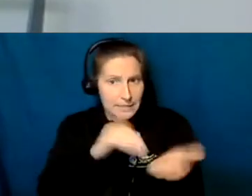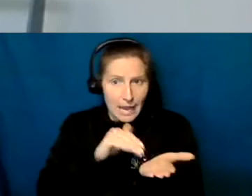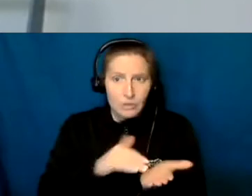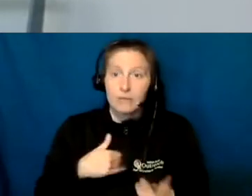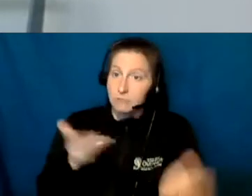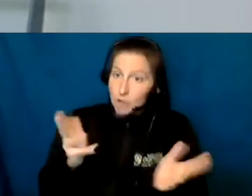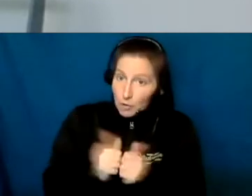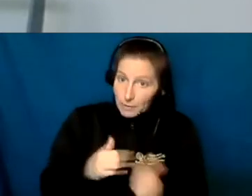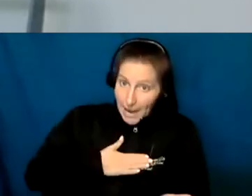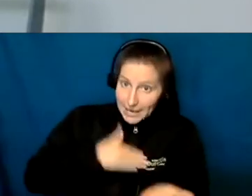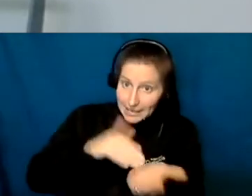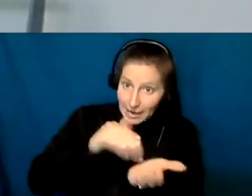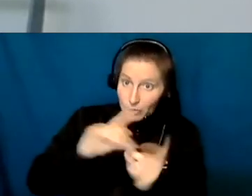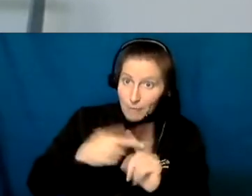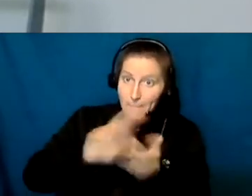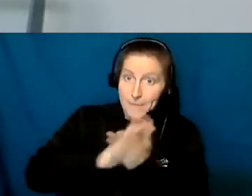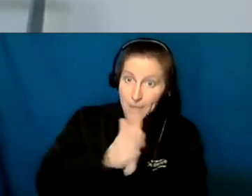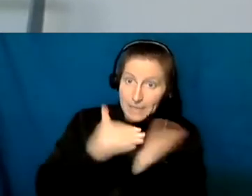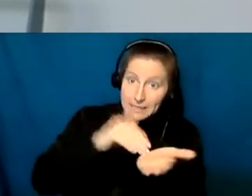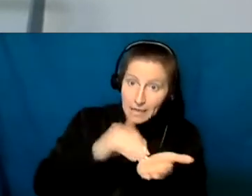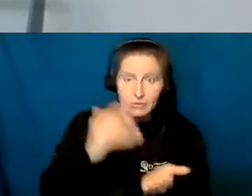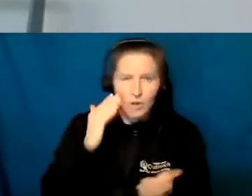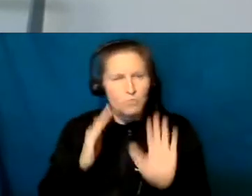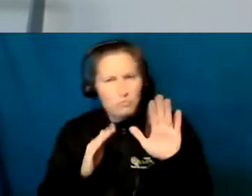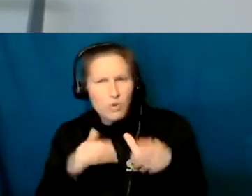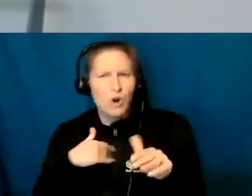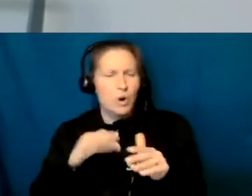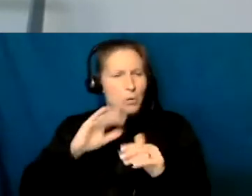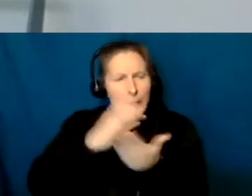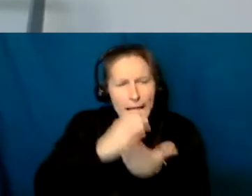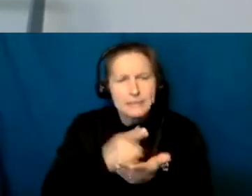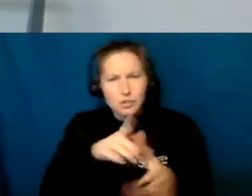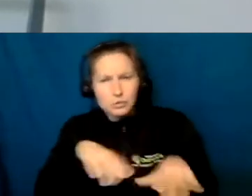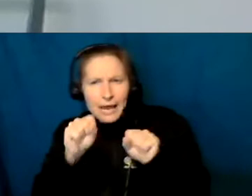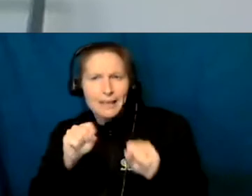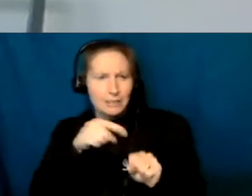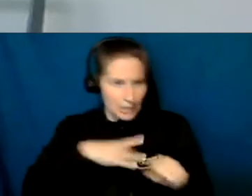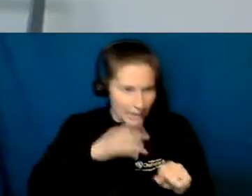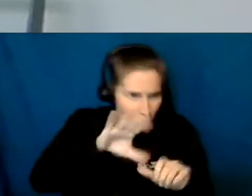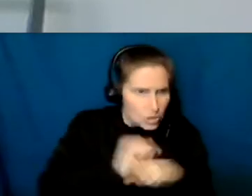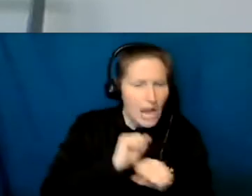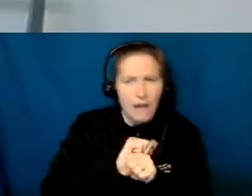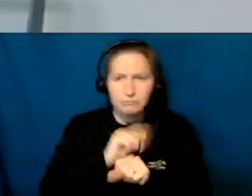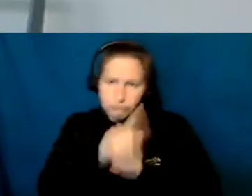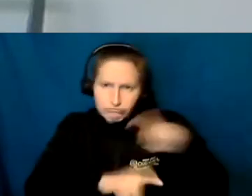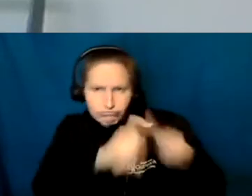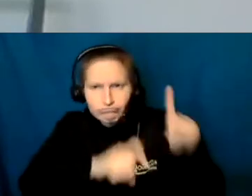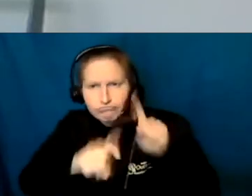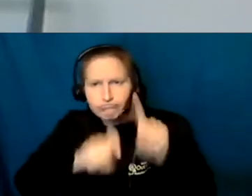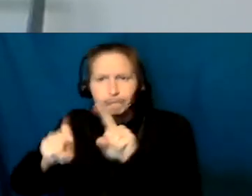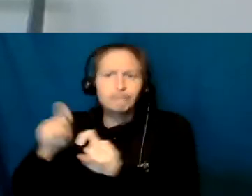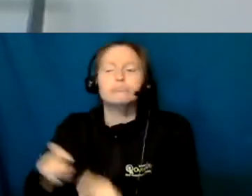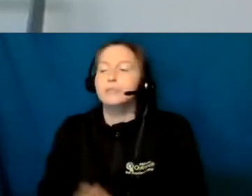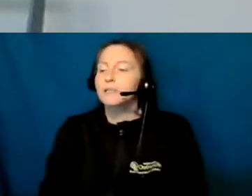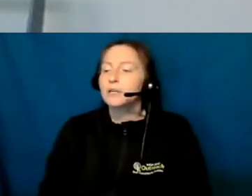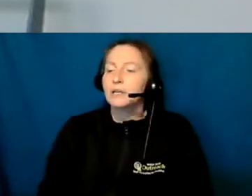doctor about it, and asked, what kind of coursework she went through. Does she like her job? Things like that. And